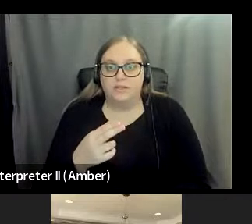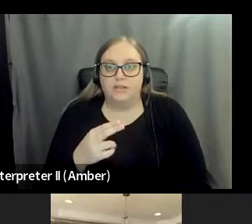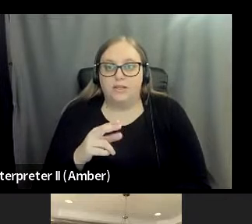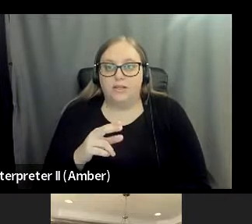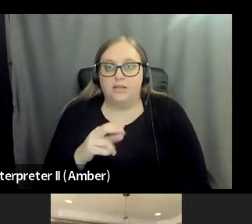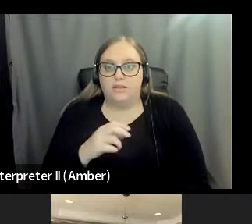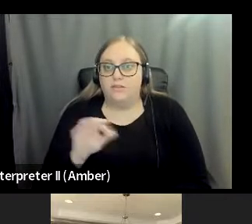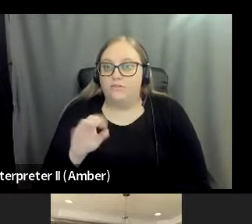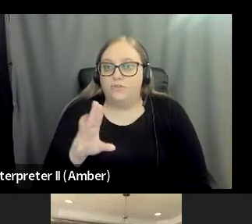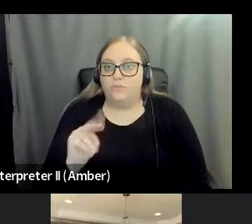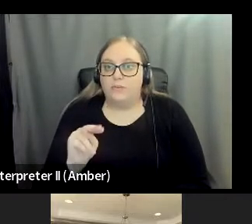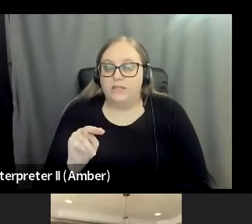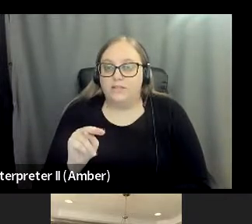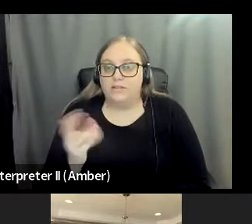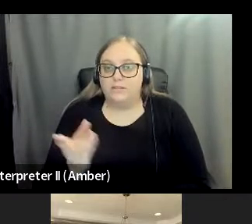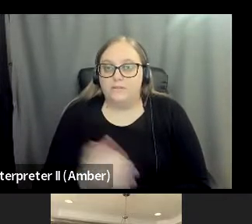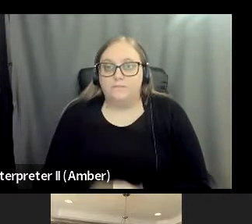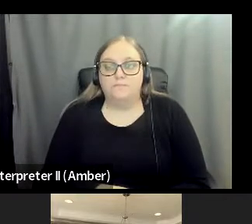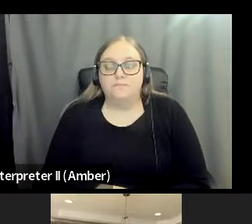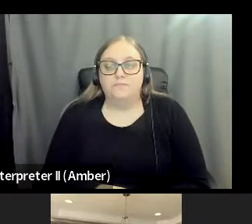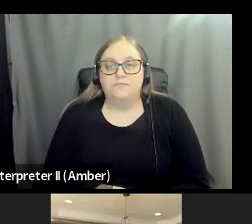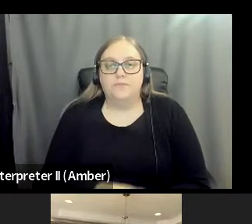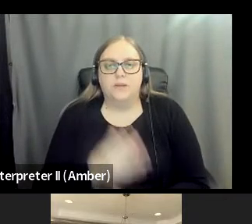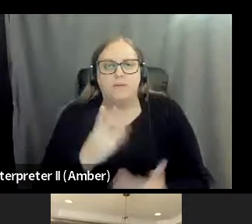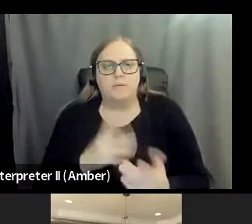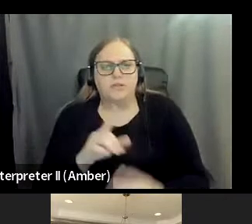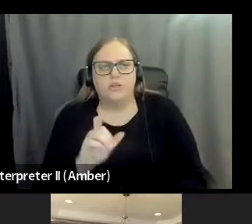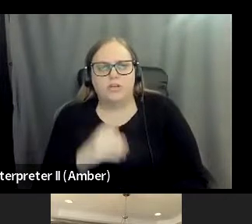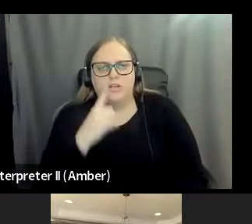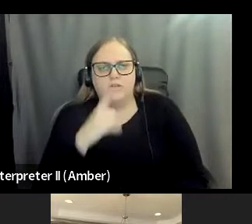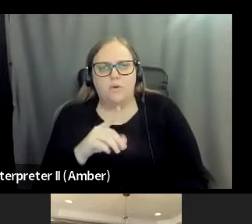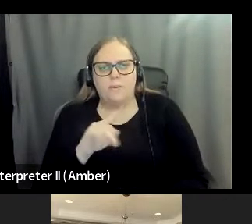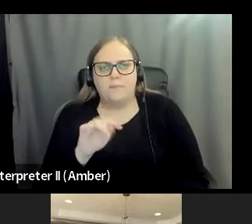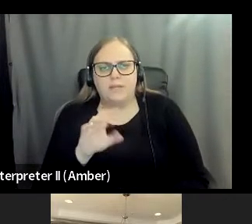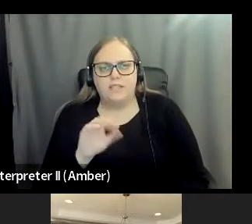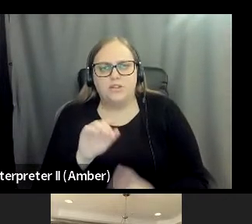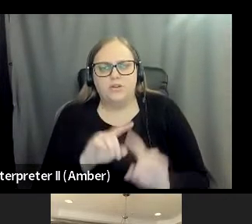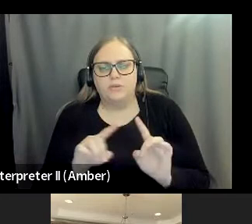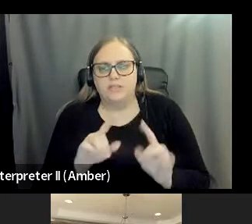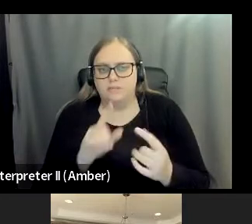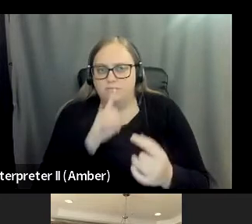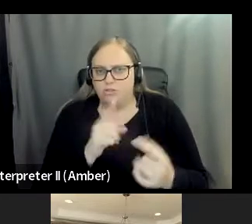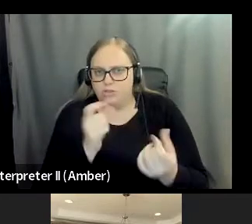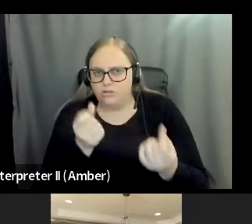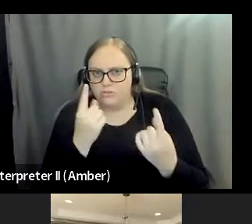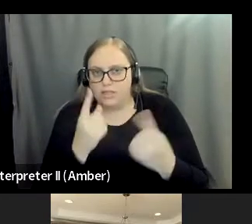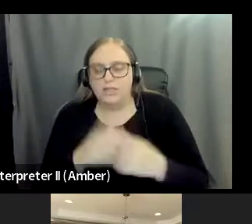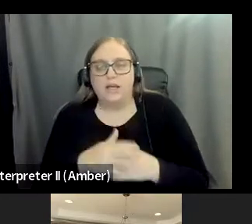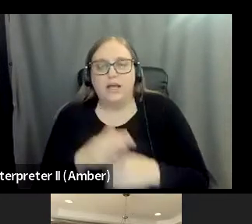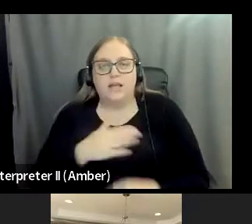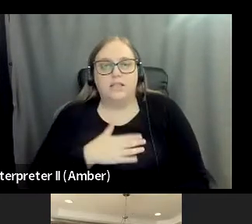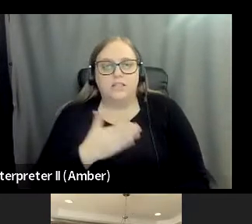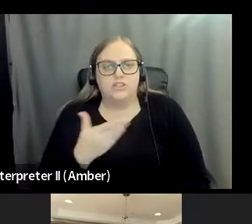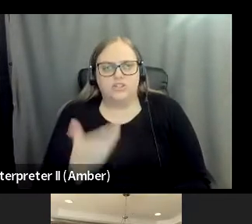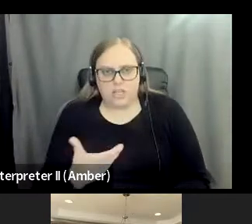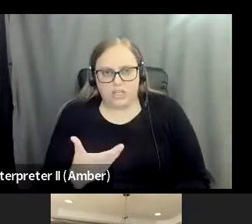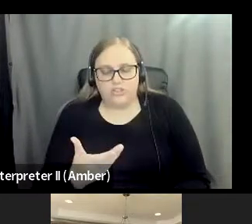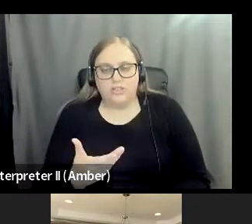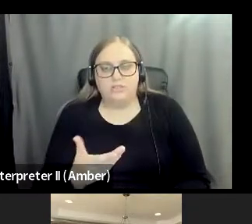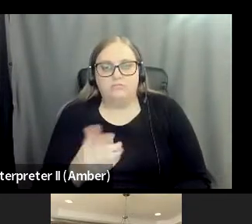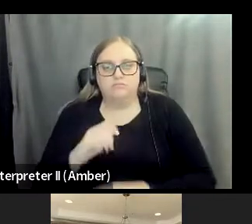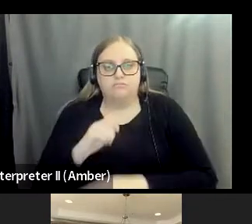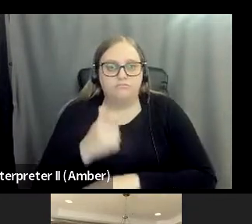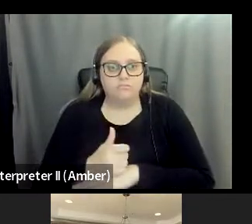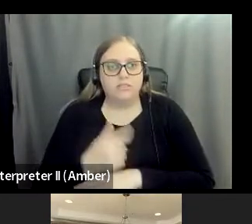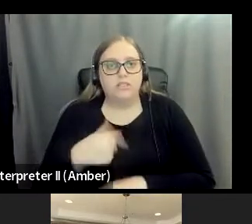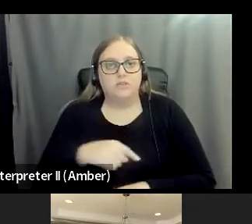Councilmember Freeman. So maybe it's a question for Councilmember Pinto, but just to make sure that I understand, I mean, the suggestion was made that